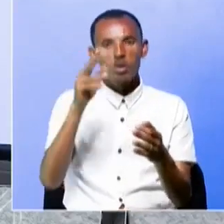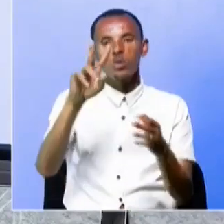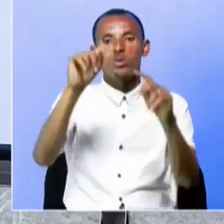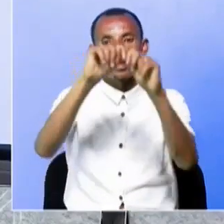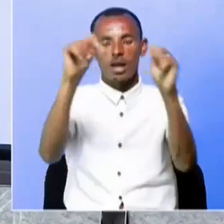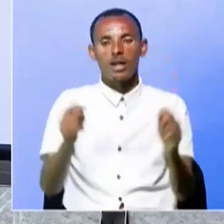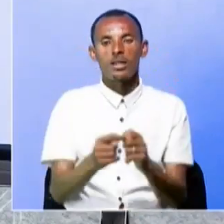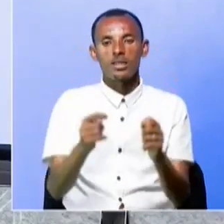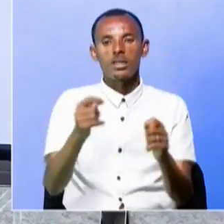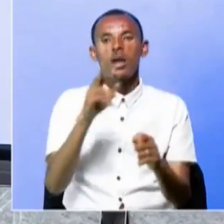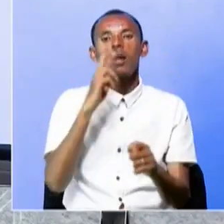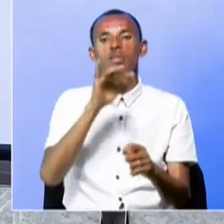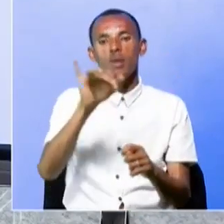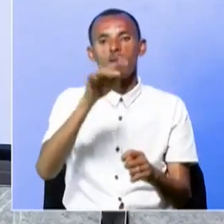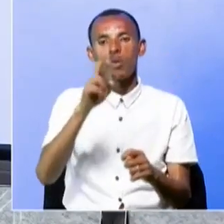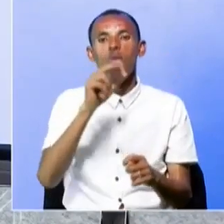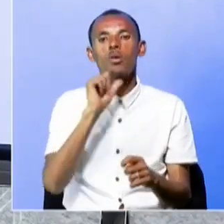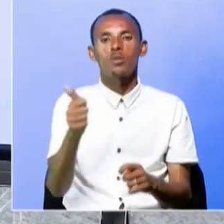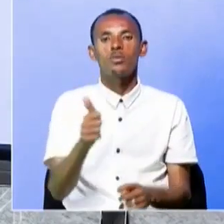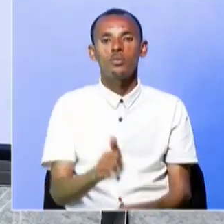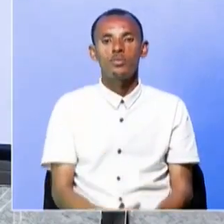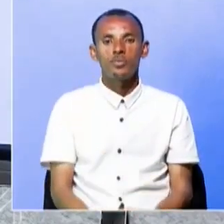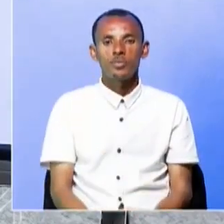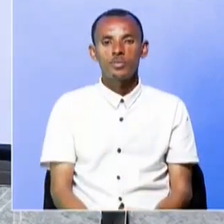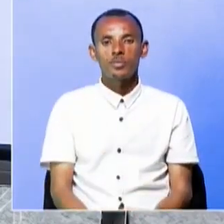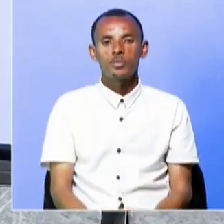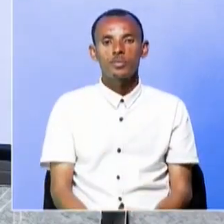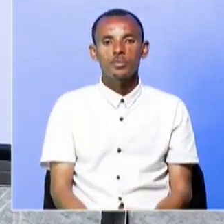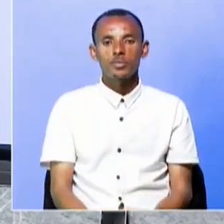are similar or not. Good.